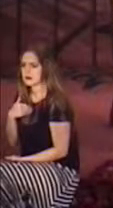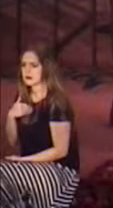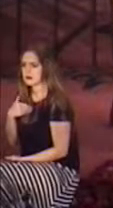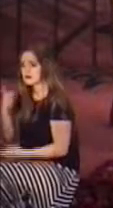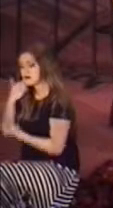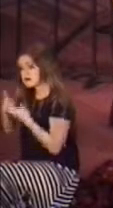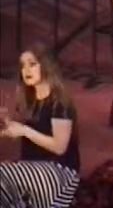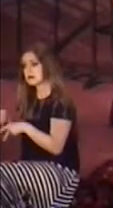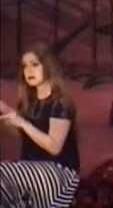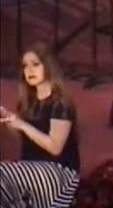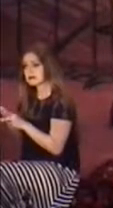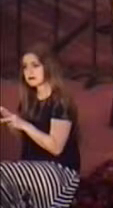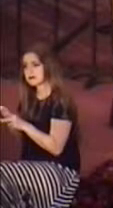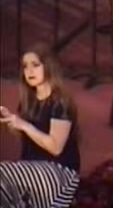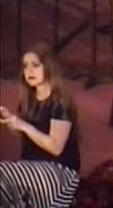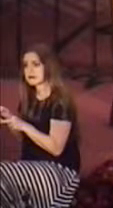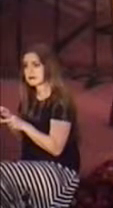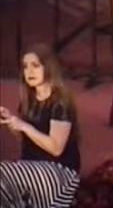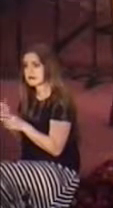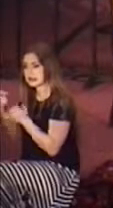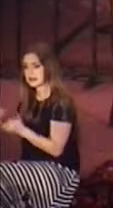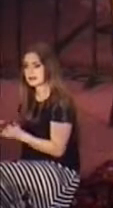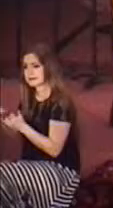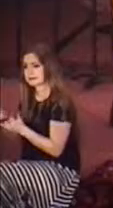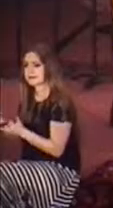opportunity. Right now.